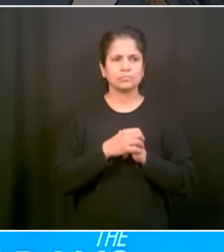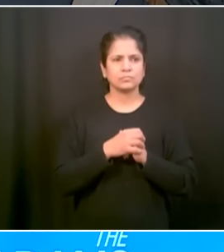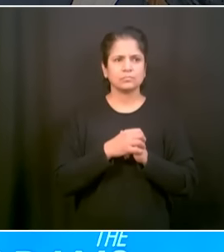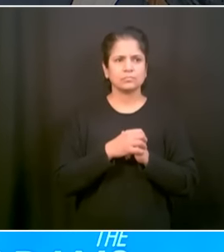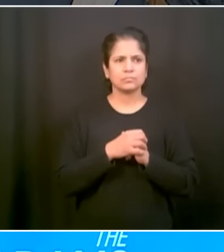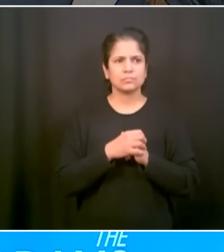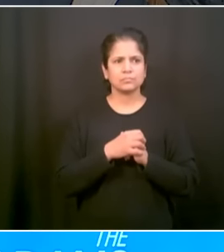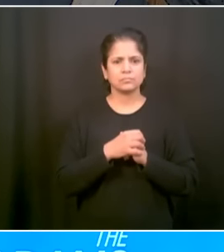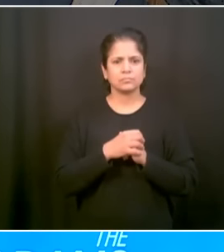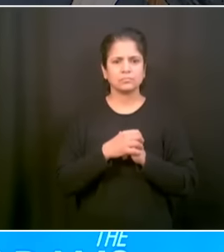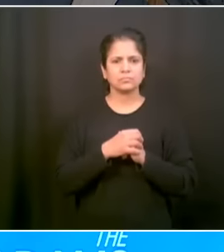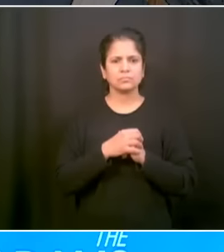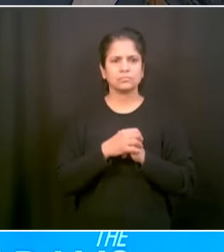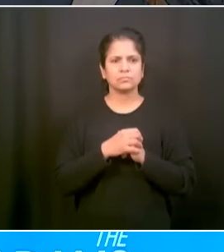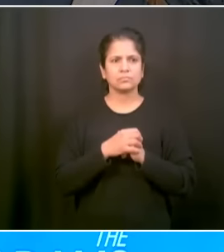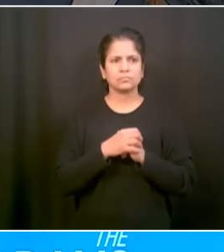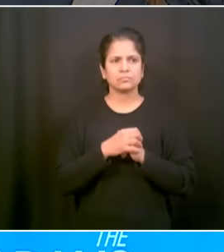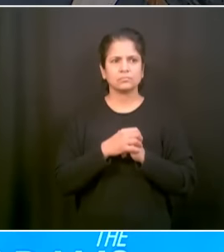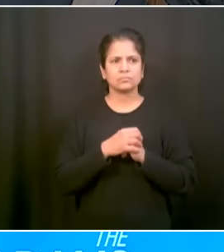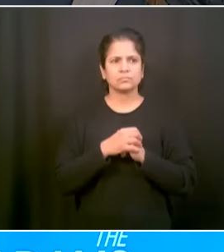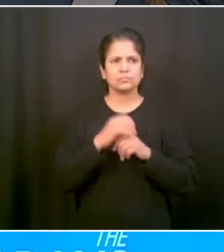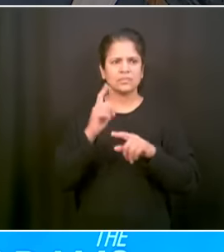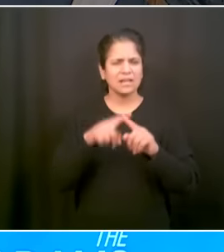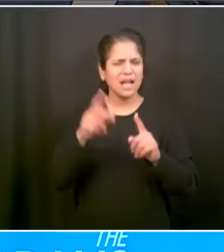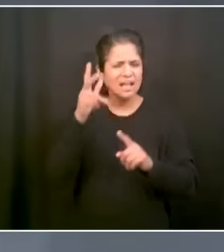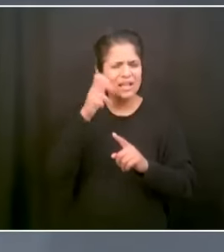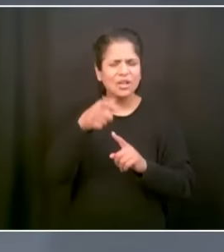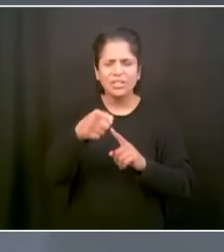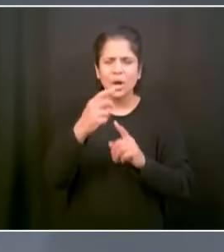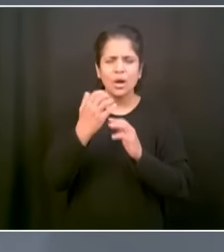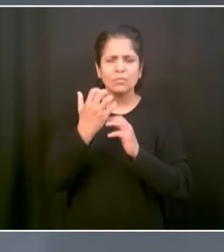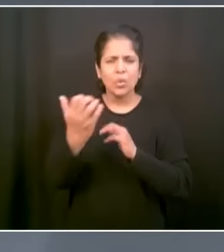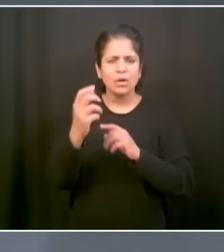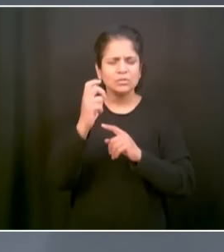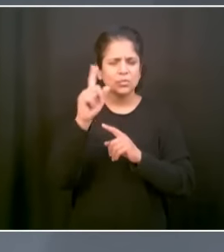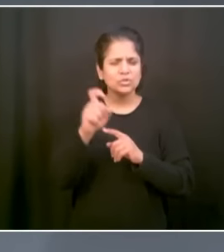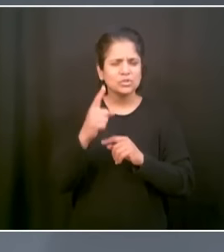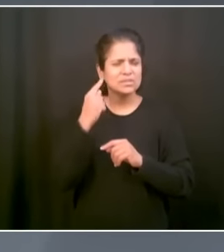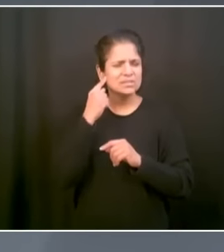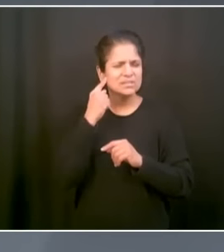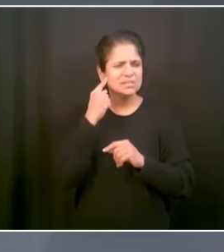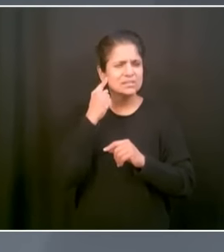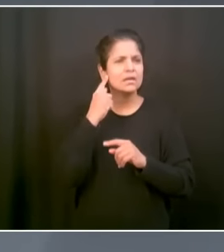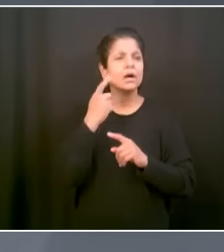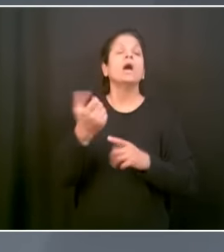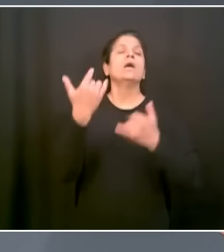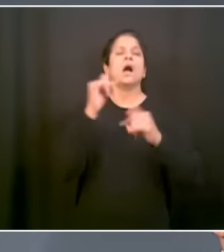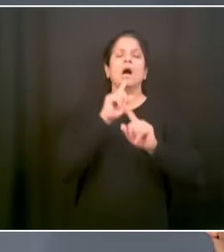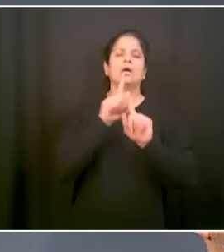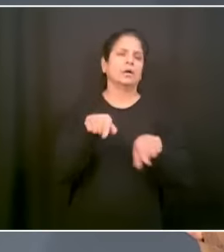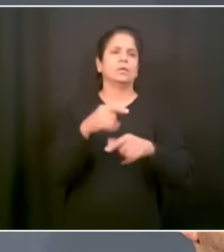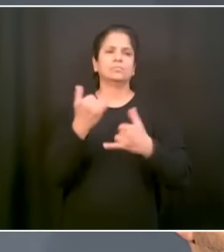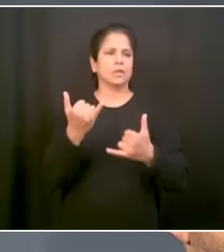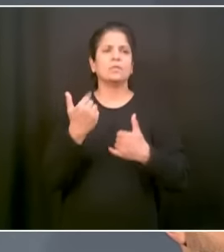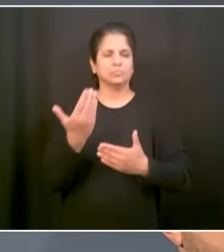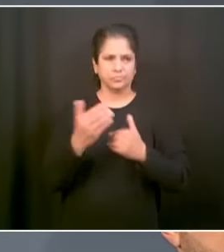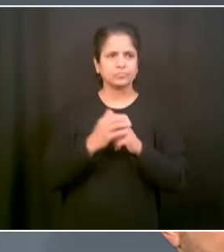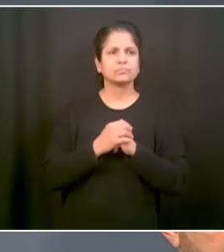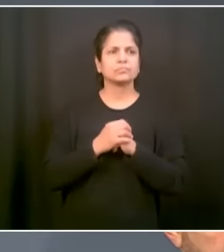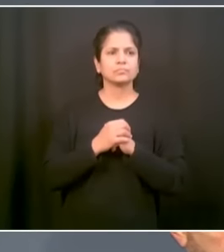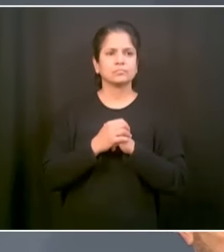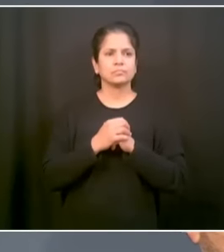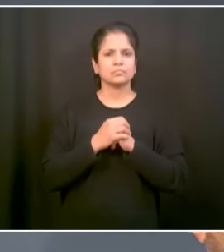are you concerned by that at all? We know that until we deliver this in